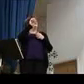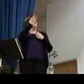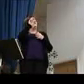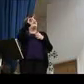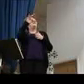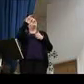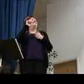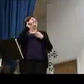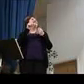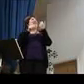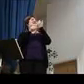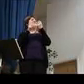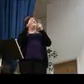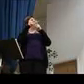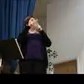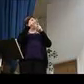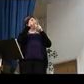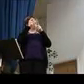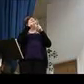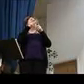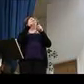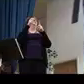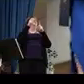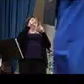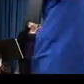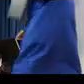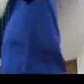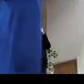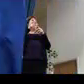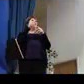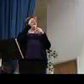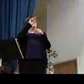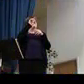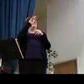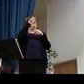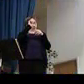Assistant. Melissa E. Webster, Associate of Applied Science, Medical Assistant.